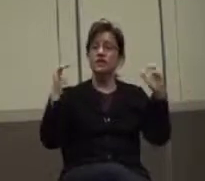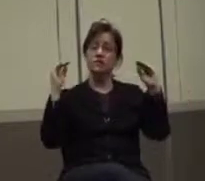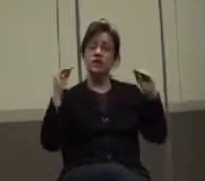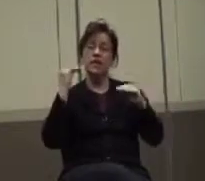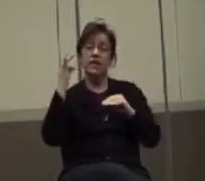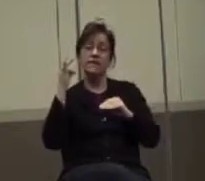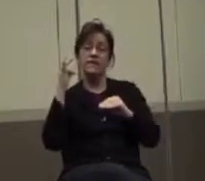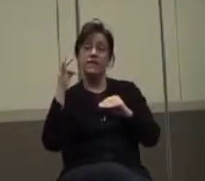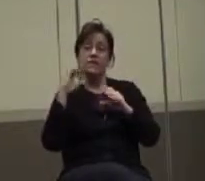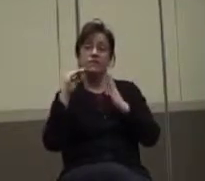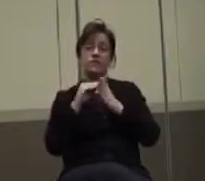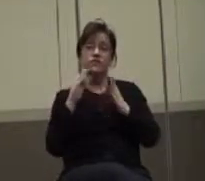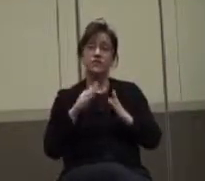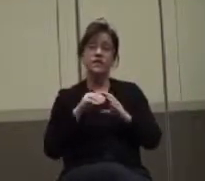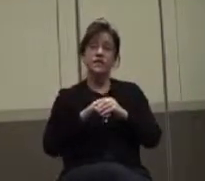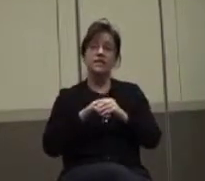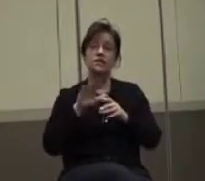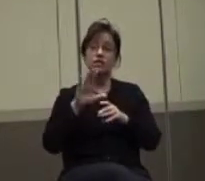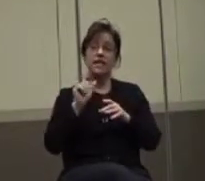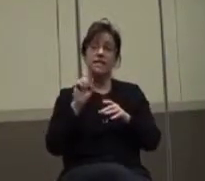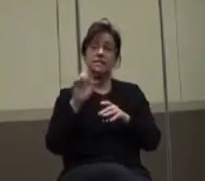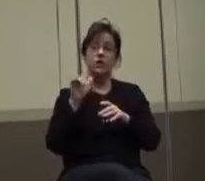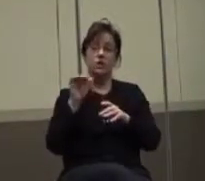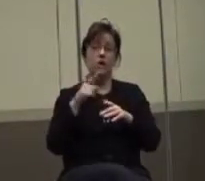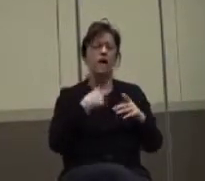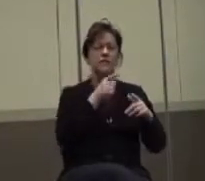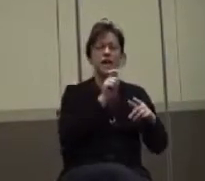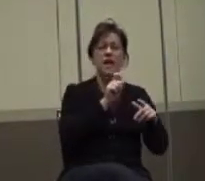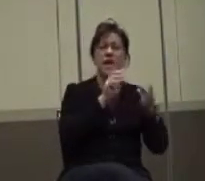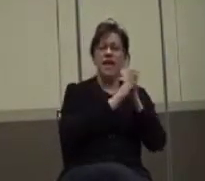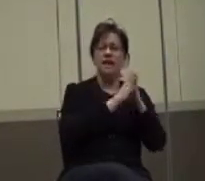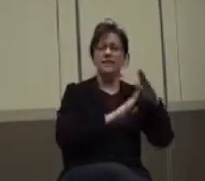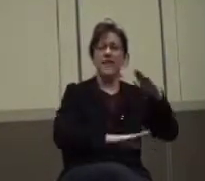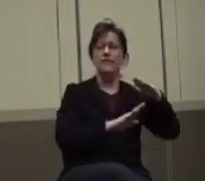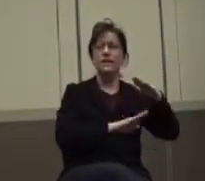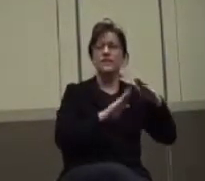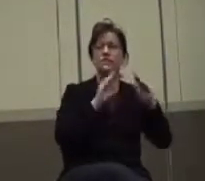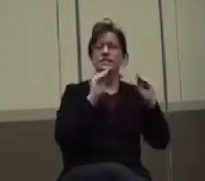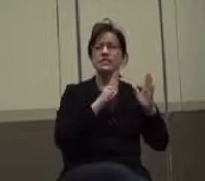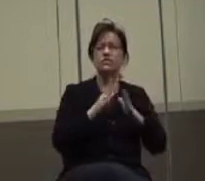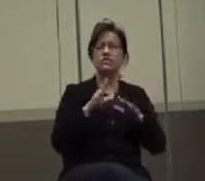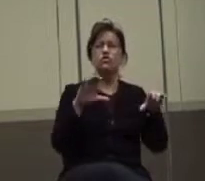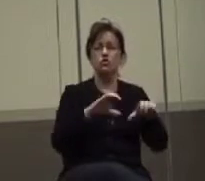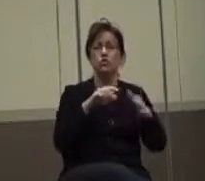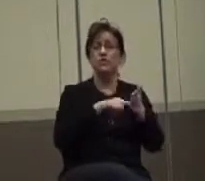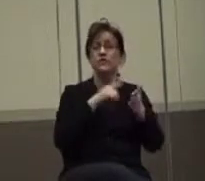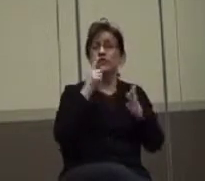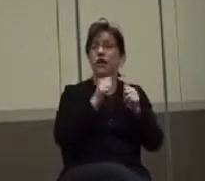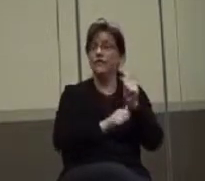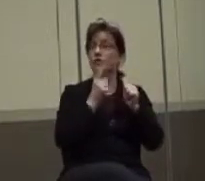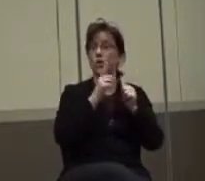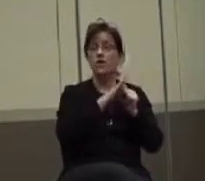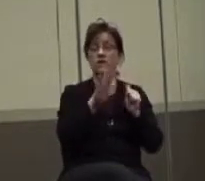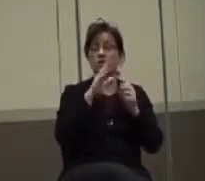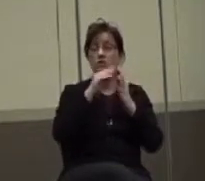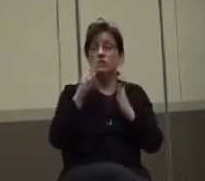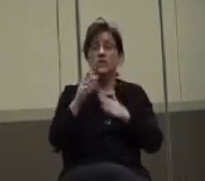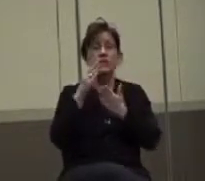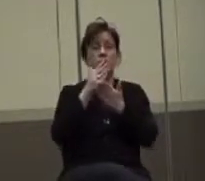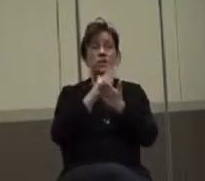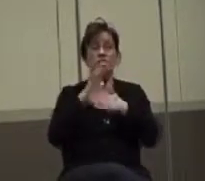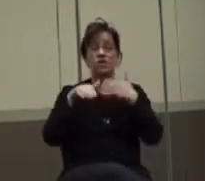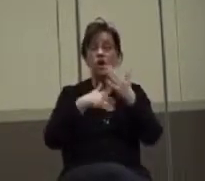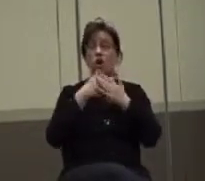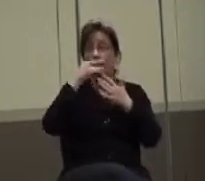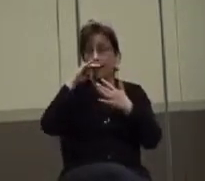I actually ask elementary teachers to do this for every one of their students. So they would simply list all of their kids, and they would look at some of the key issues.